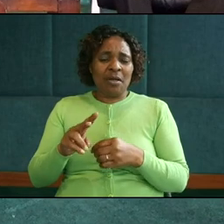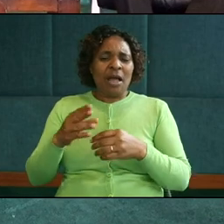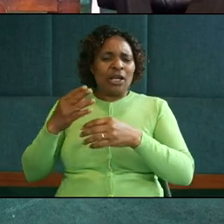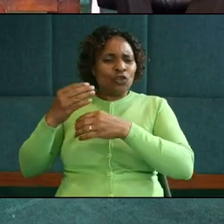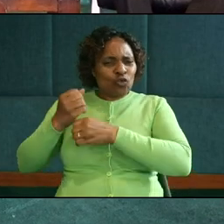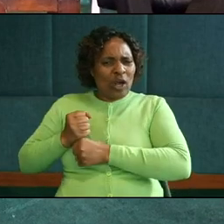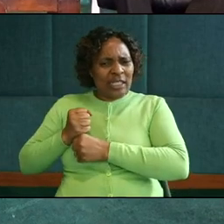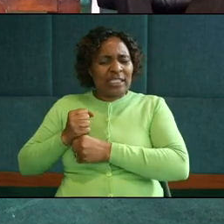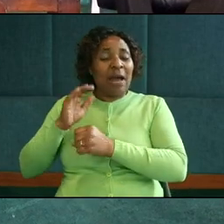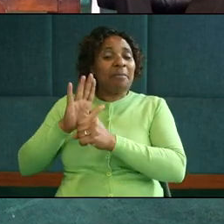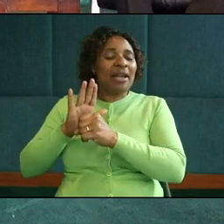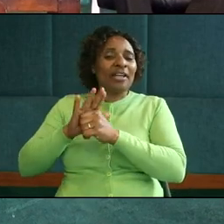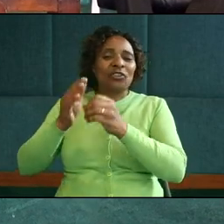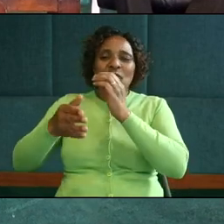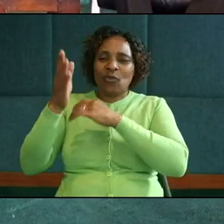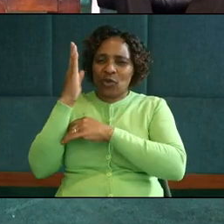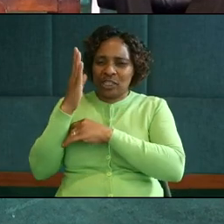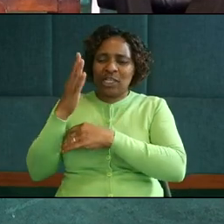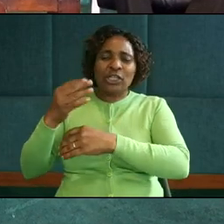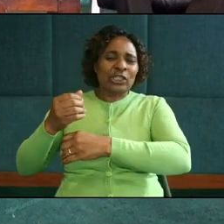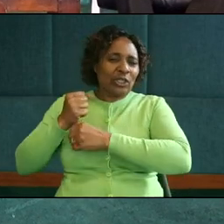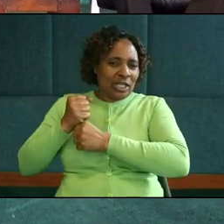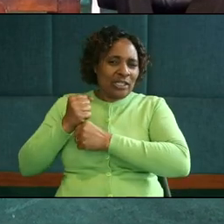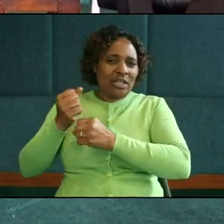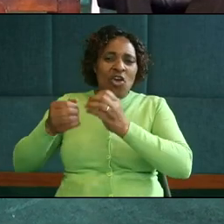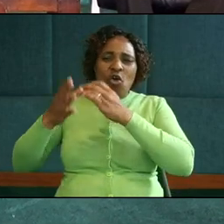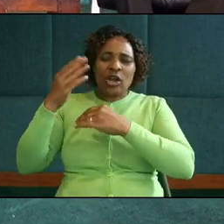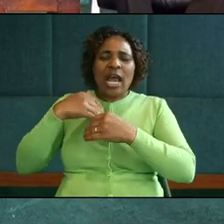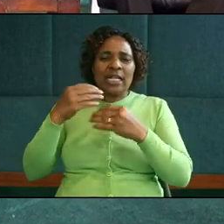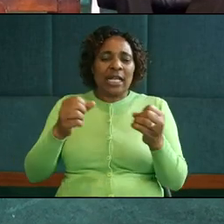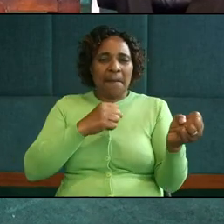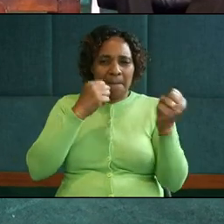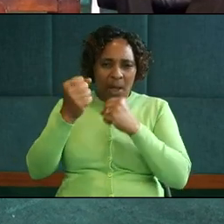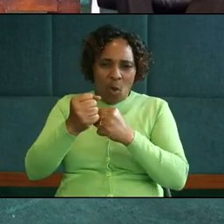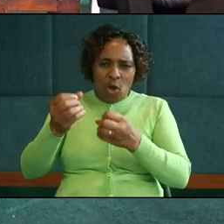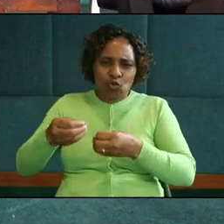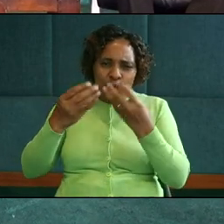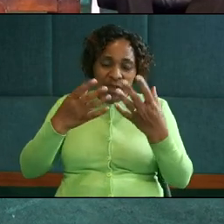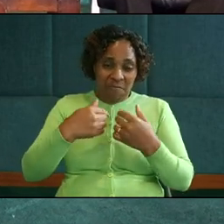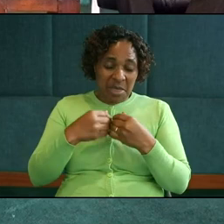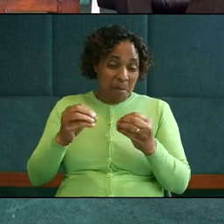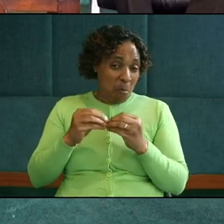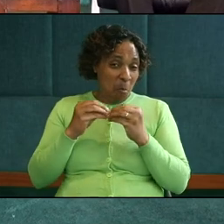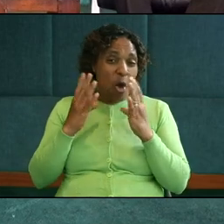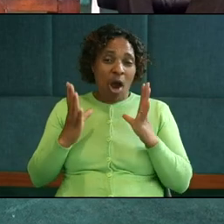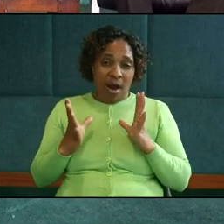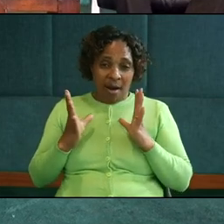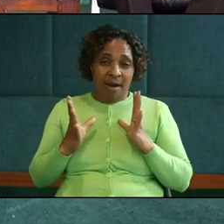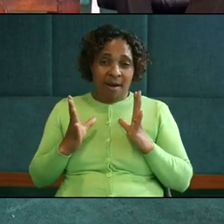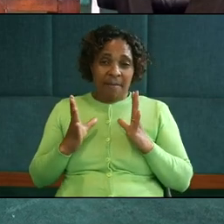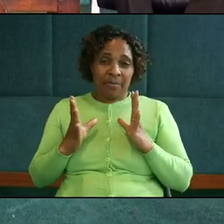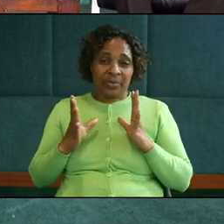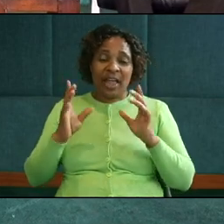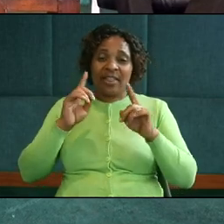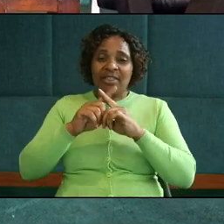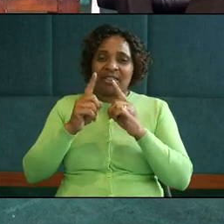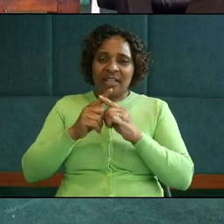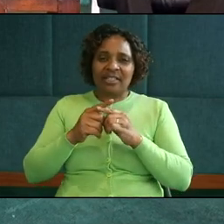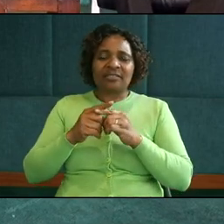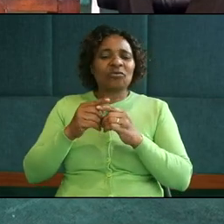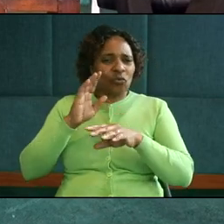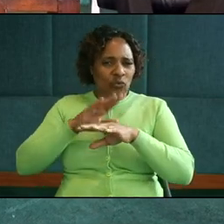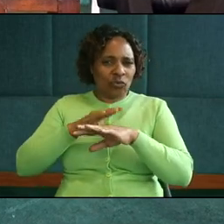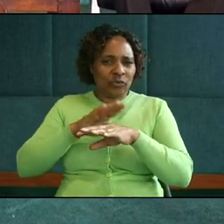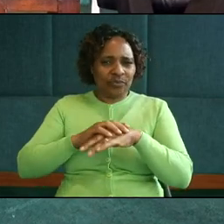in the abundance of God, you know. She trusts that God has the power even to give me more, you know. And it's incredible. I